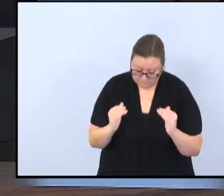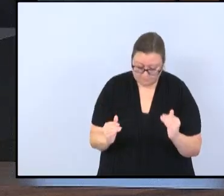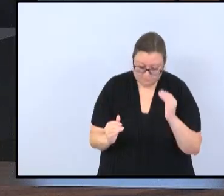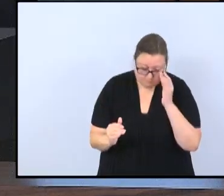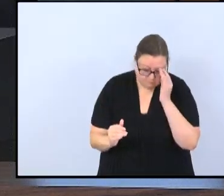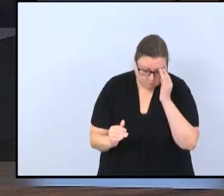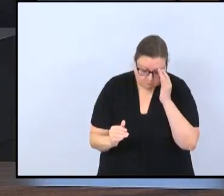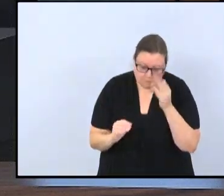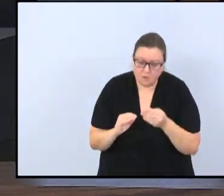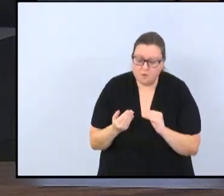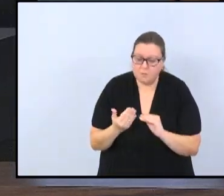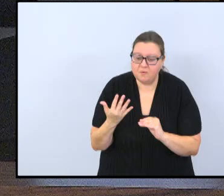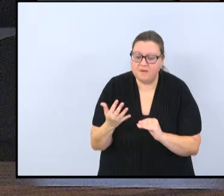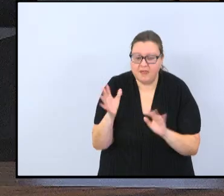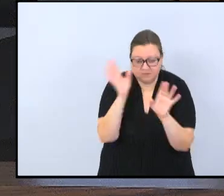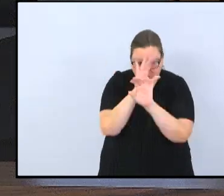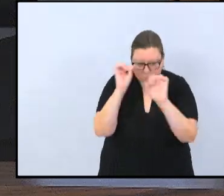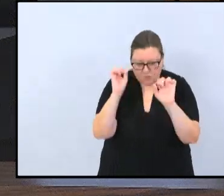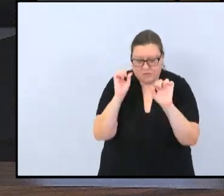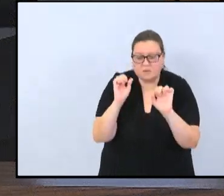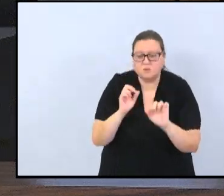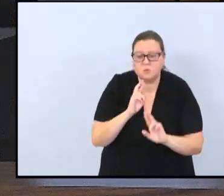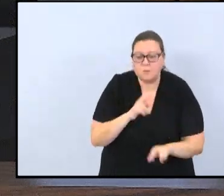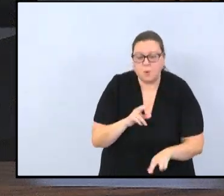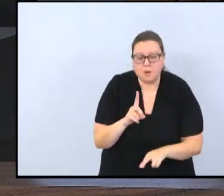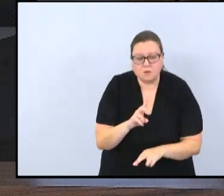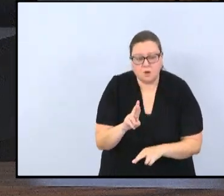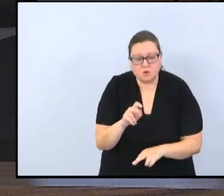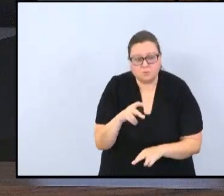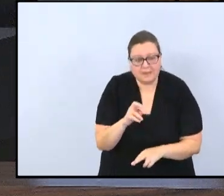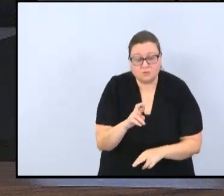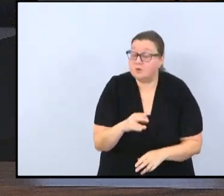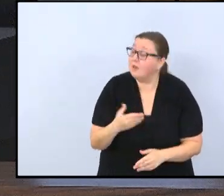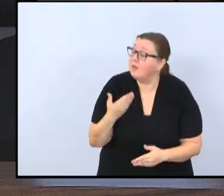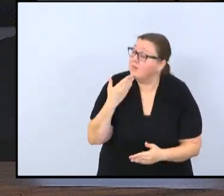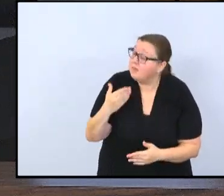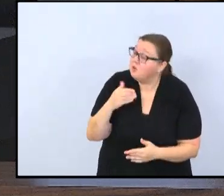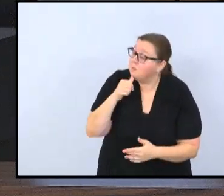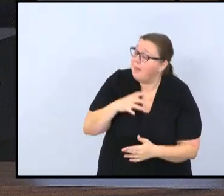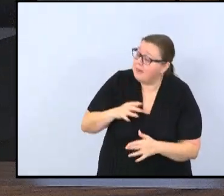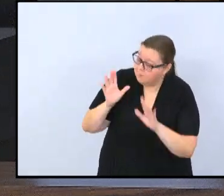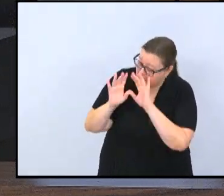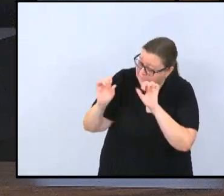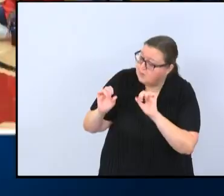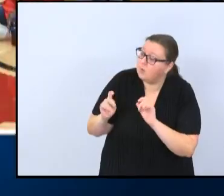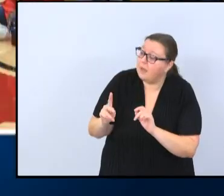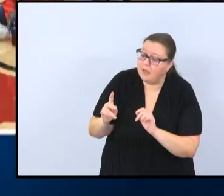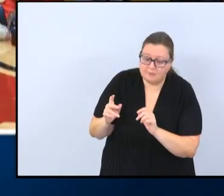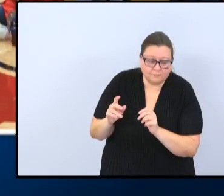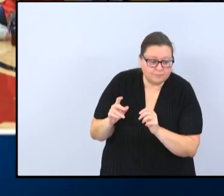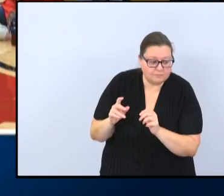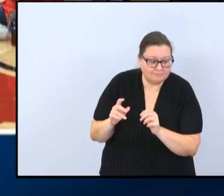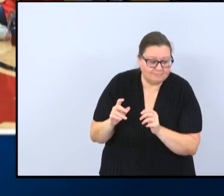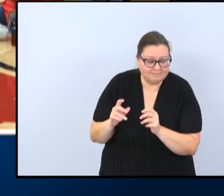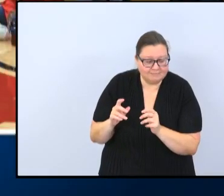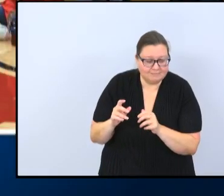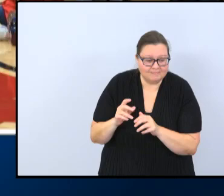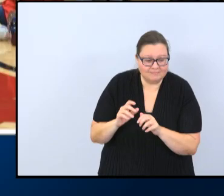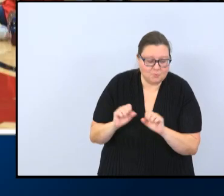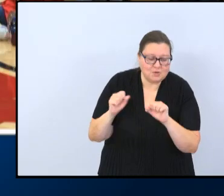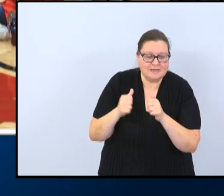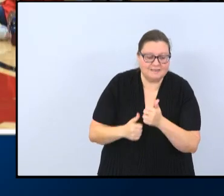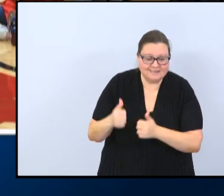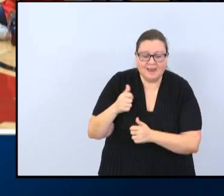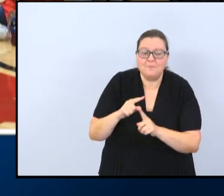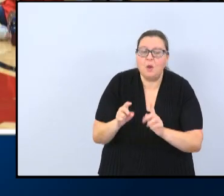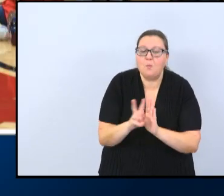to item number 5, Superintendent's Report. Dr. Spicer. Yes, ma'am, Madam President, thank you so much. This month, I have had the pleasure of attending our Waco